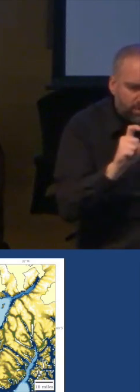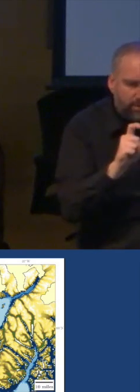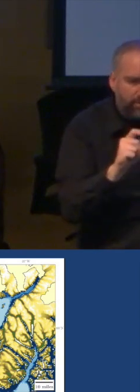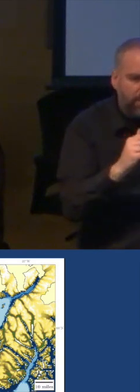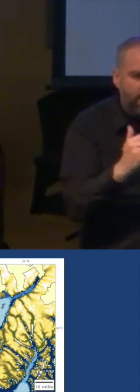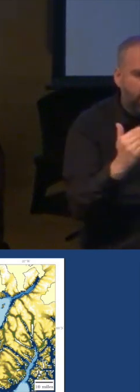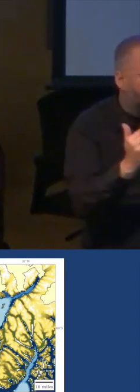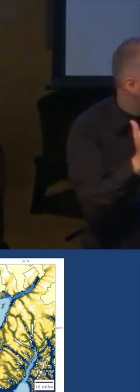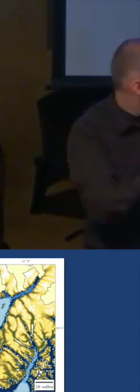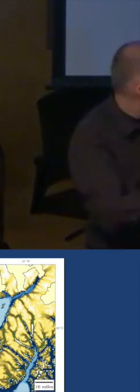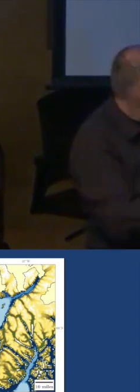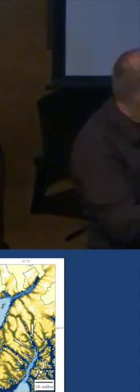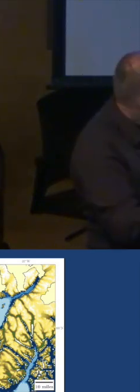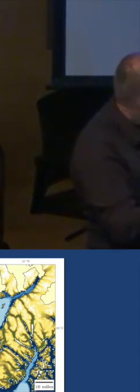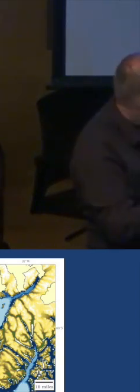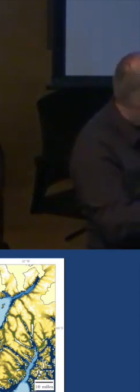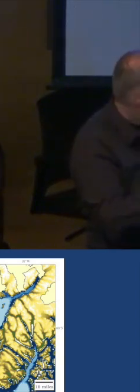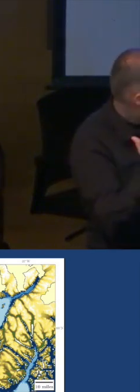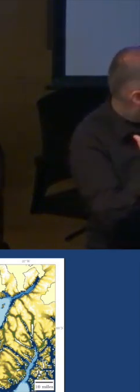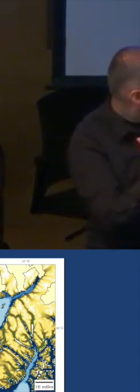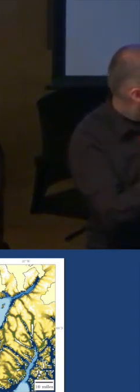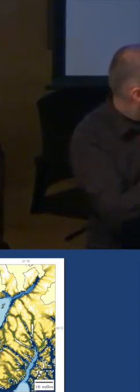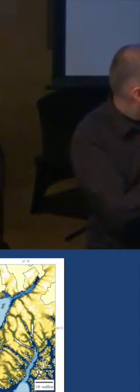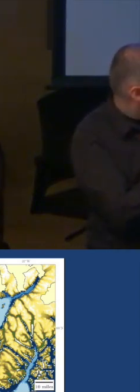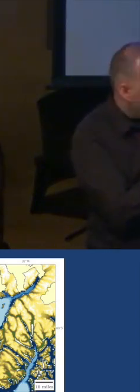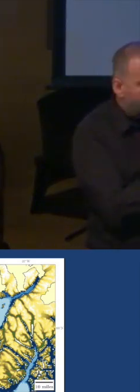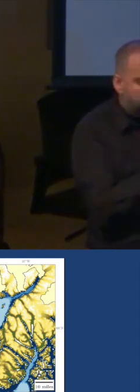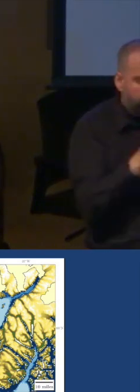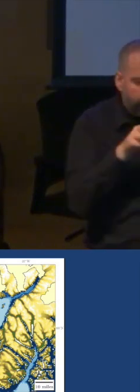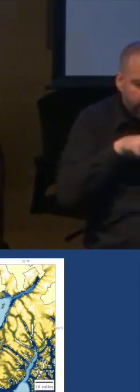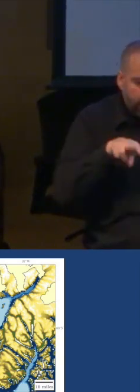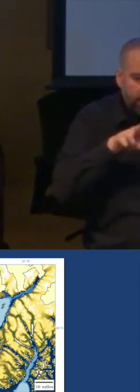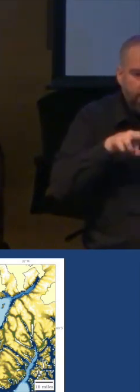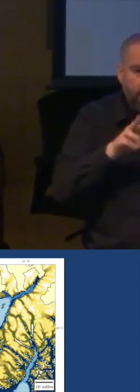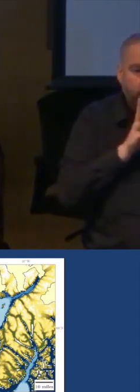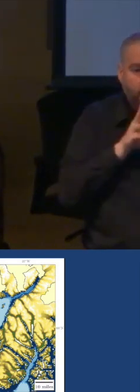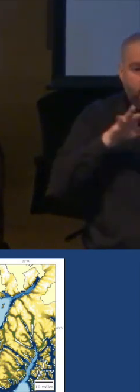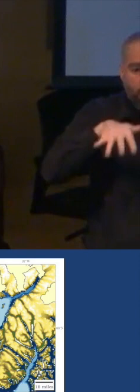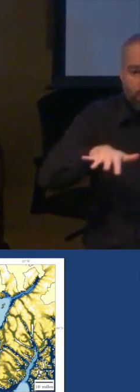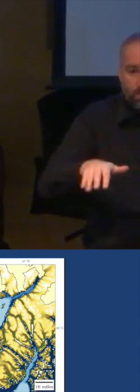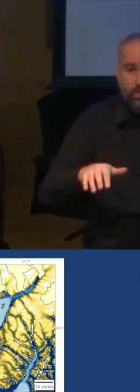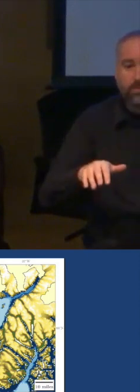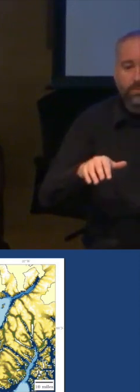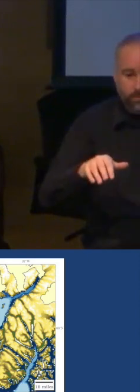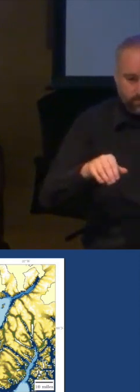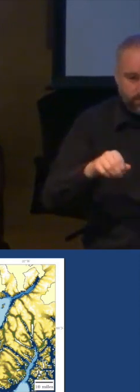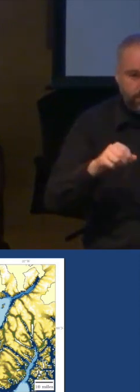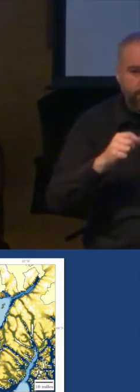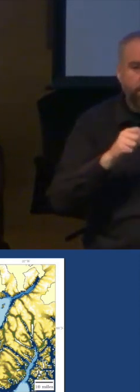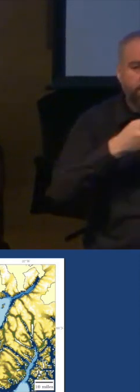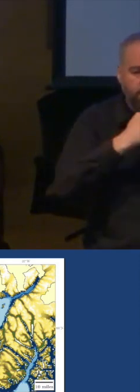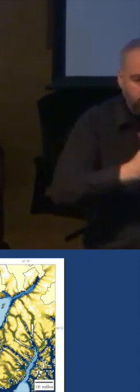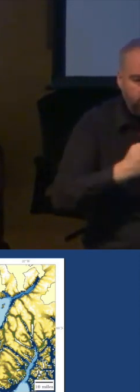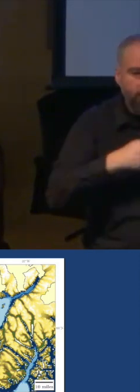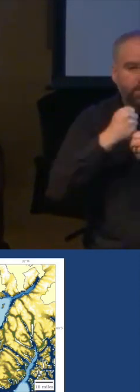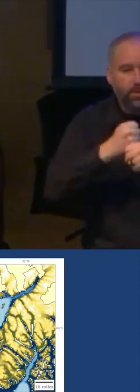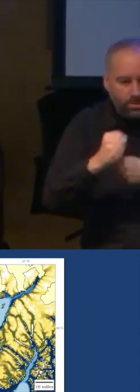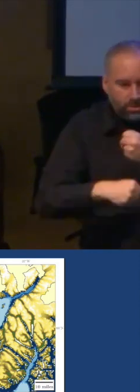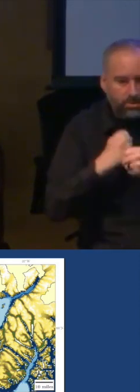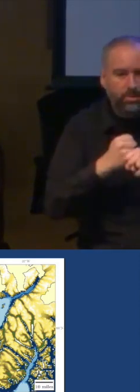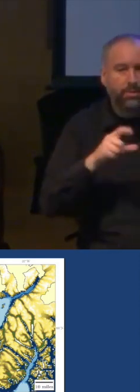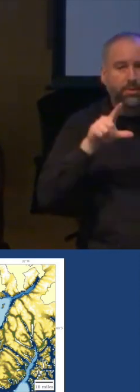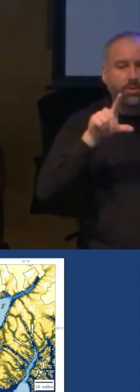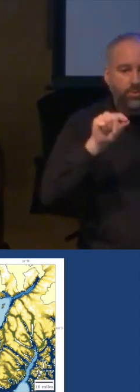So what you're seeing is the ocean temperature change as the clock ticks based on the output of one climate